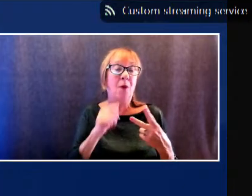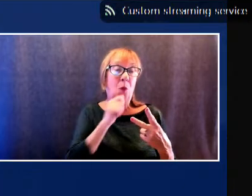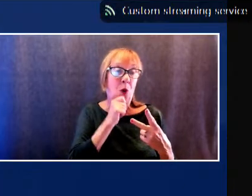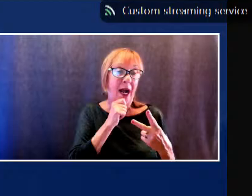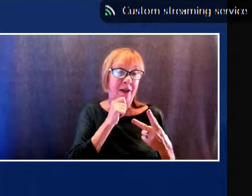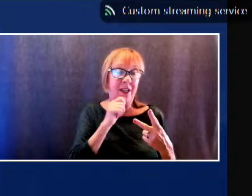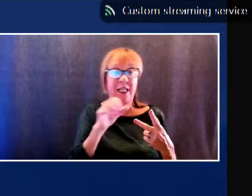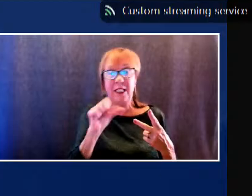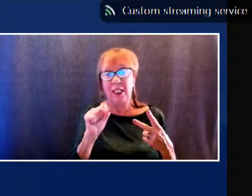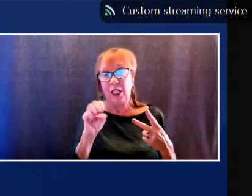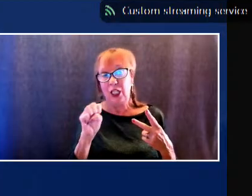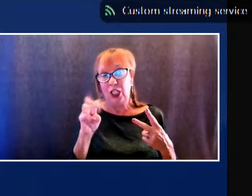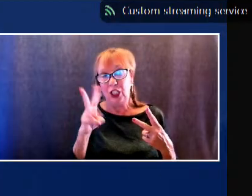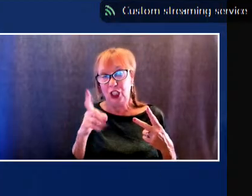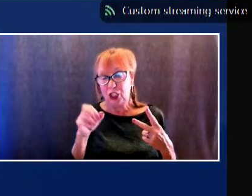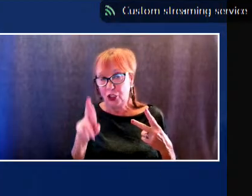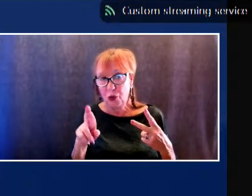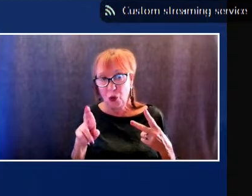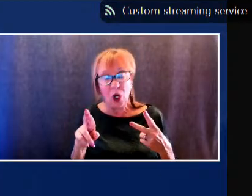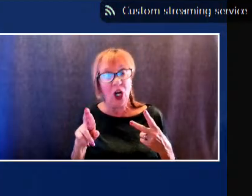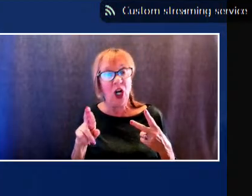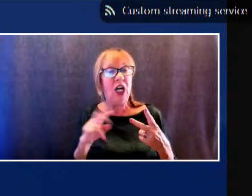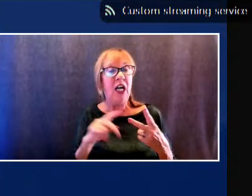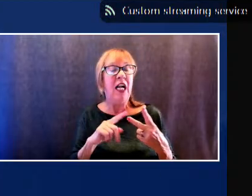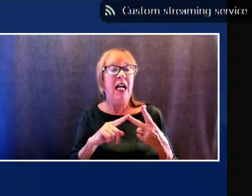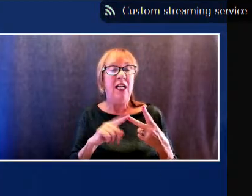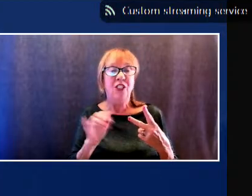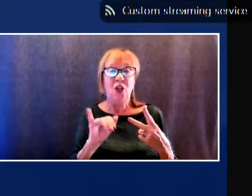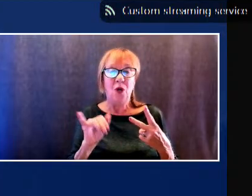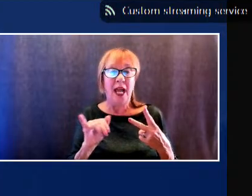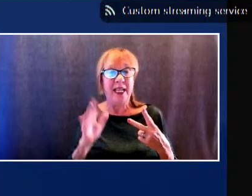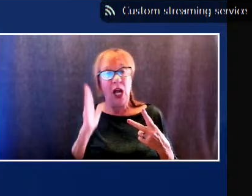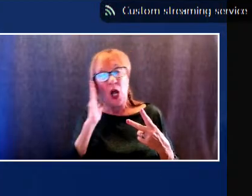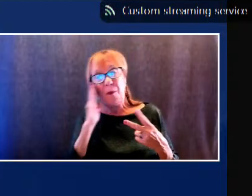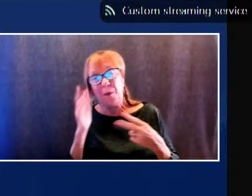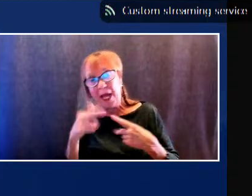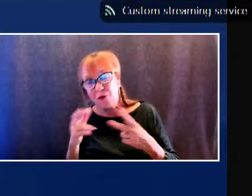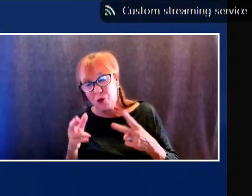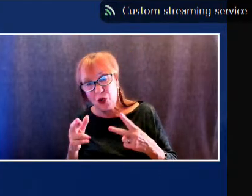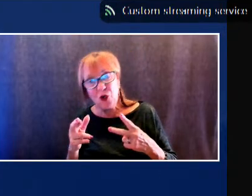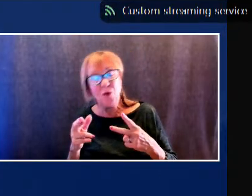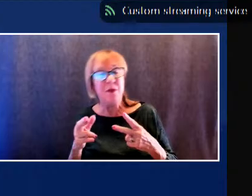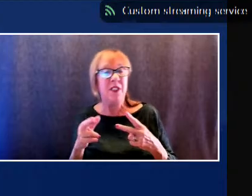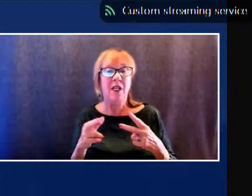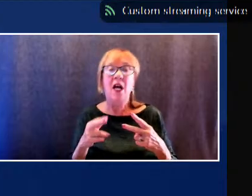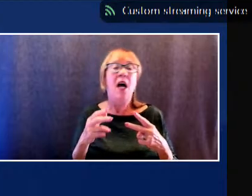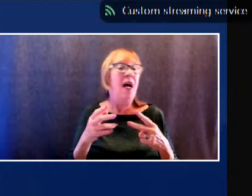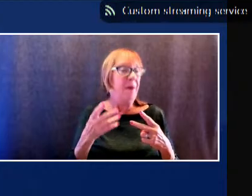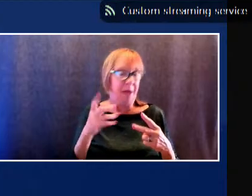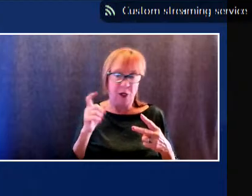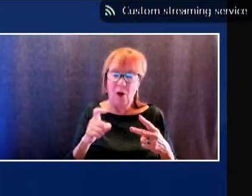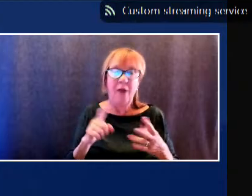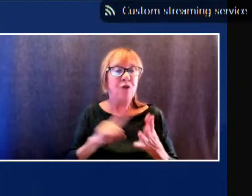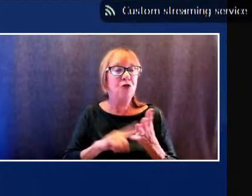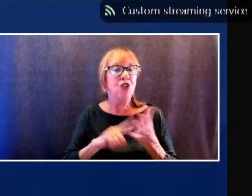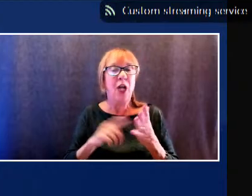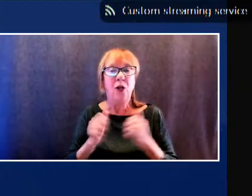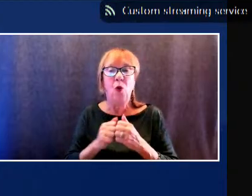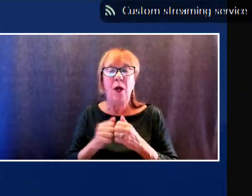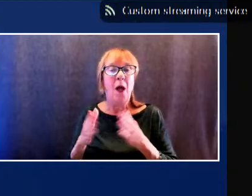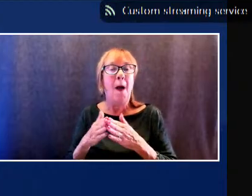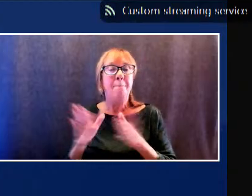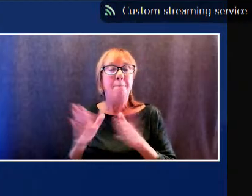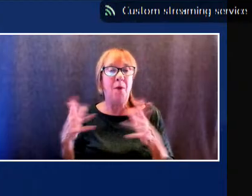any spaces that could be bedrooms or bedroom equivalents, we'd want to check in with public health. But certainly for building whatever's